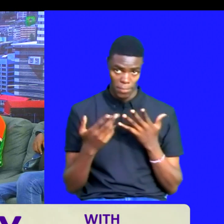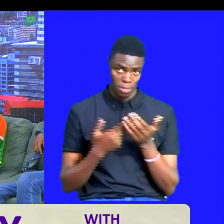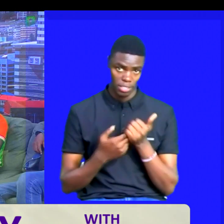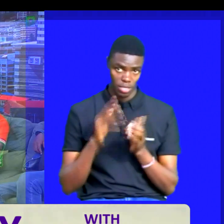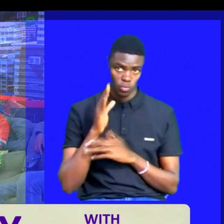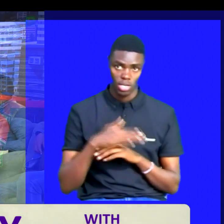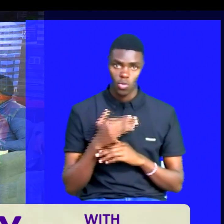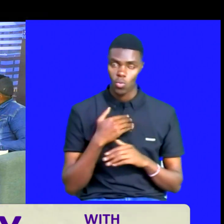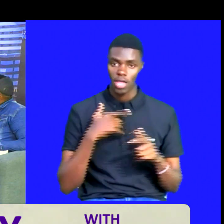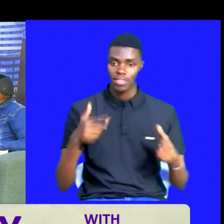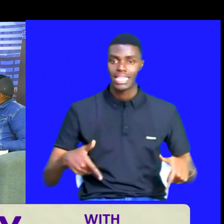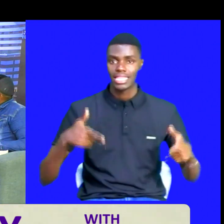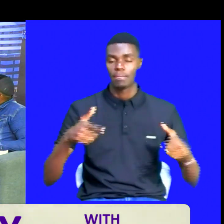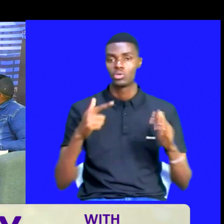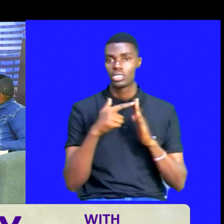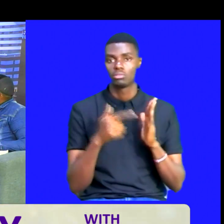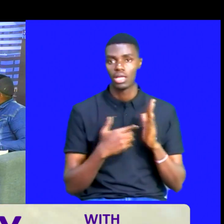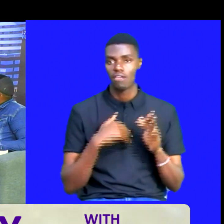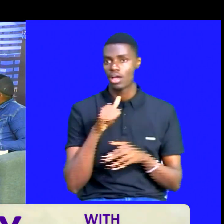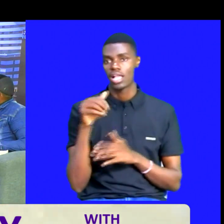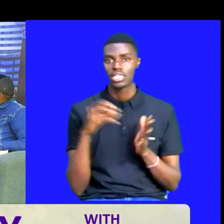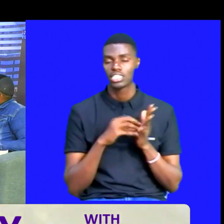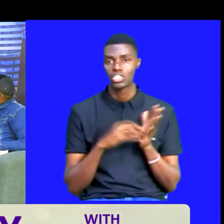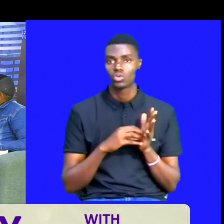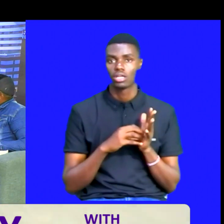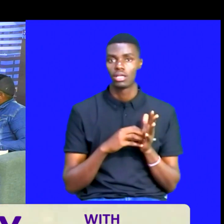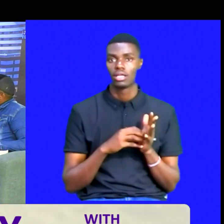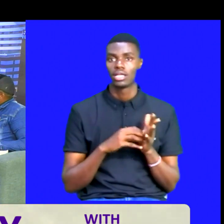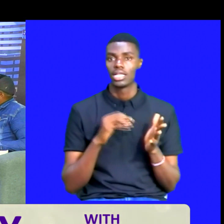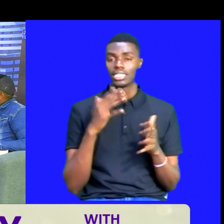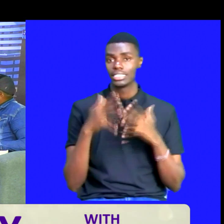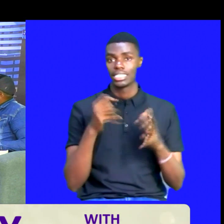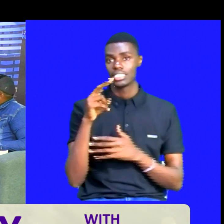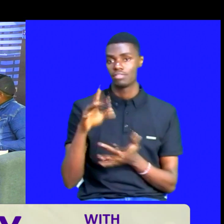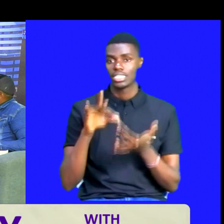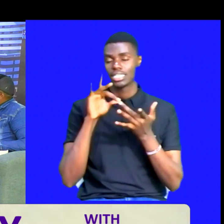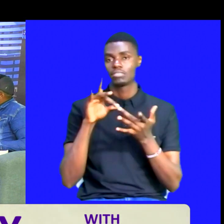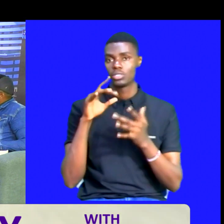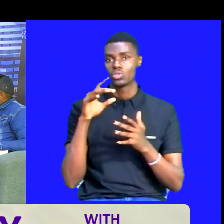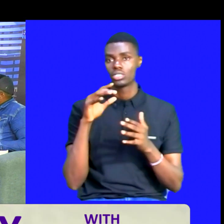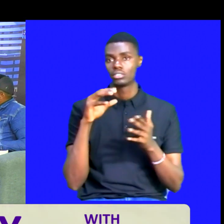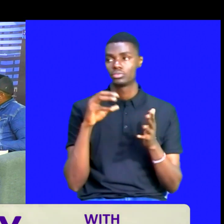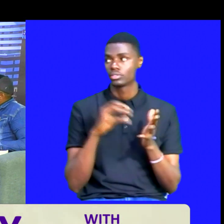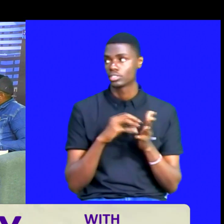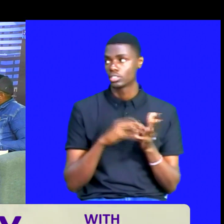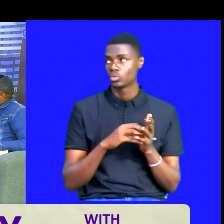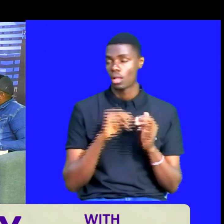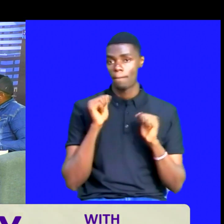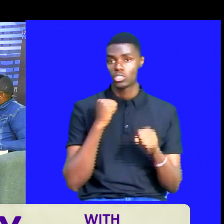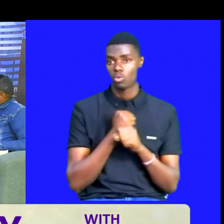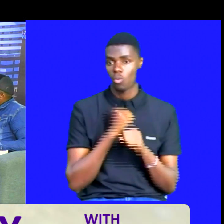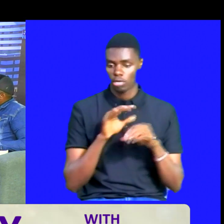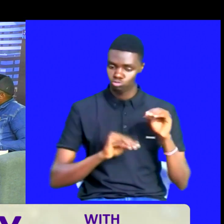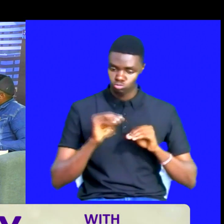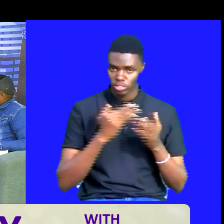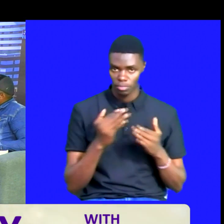now we have the Amputee League. Right. We don't have any other station that Science TV is a special station. For sure, for definitely we can work something else. So